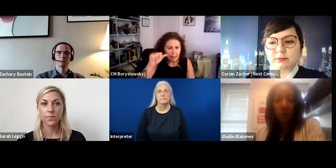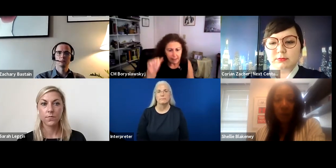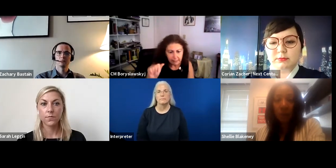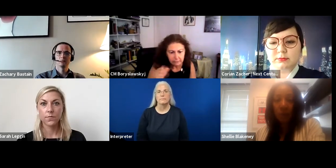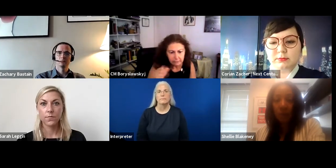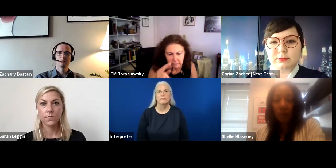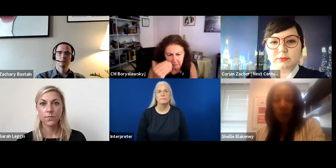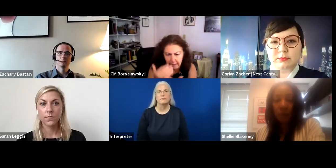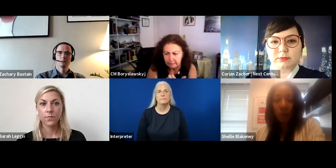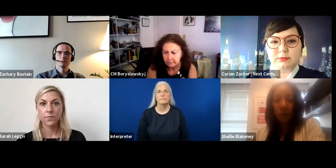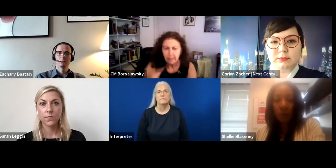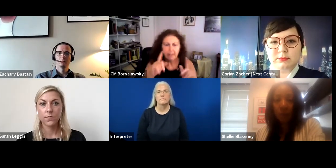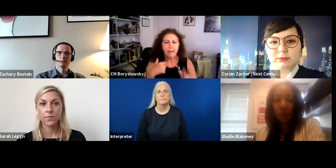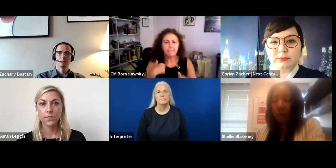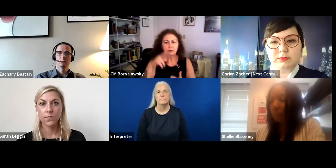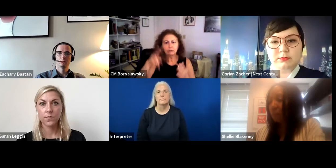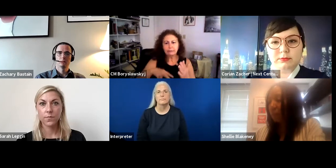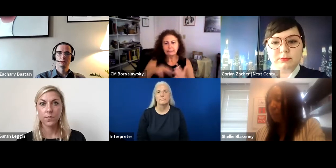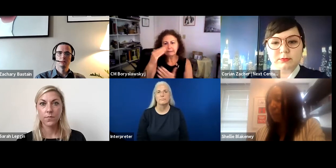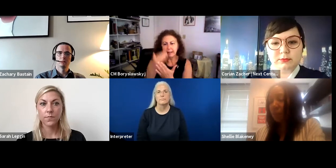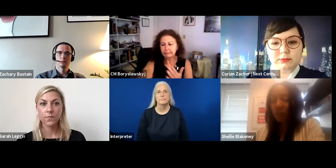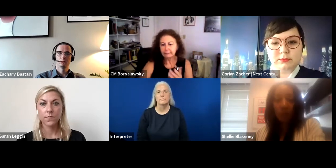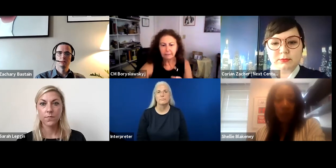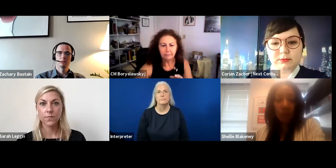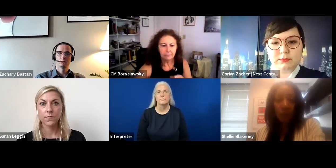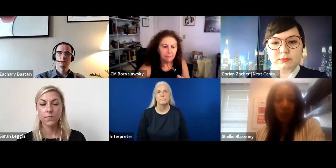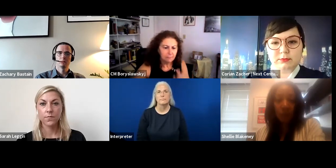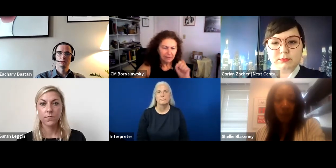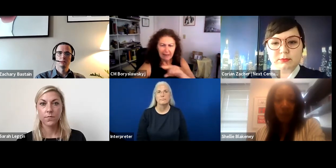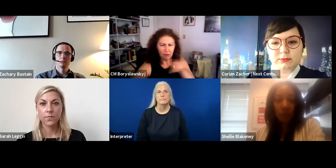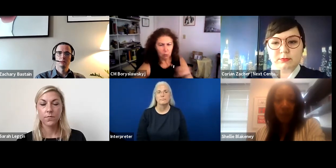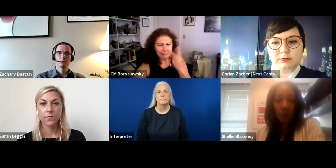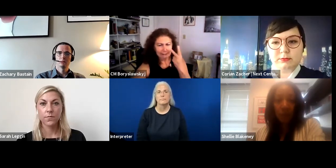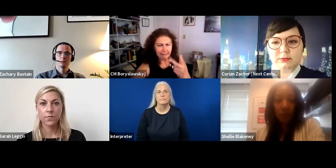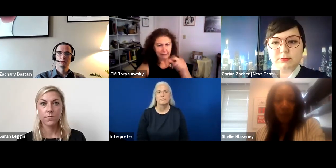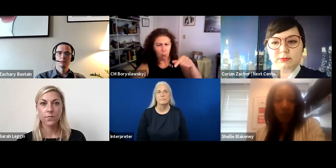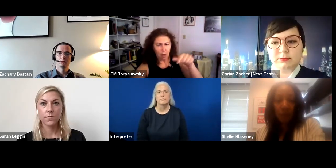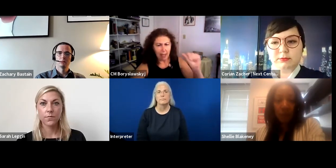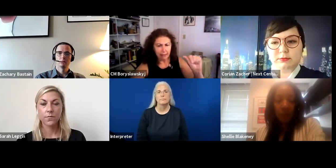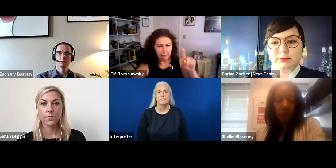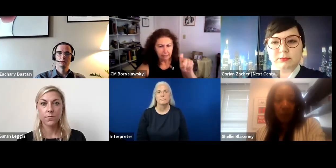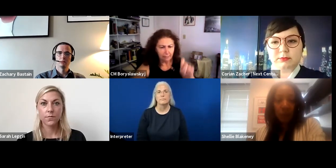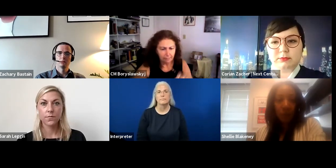for questions, some Q&A, if I can look at that and I can read through the chat.